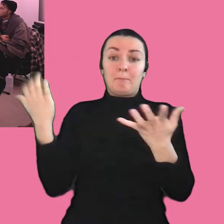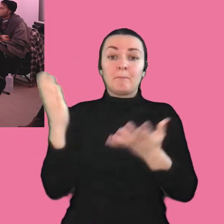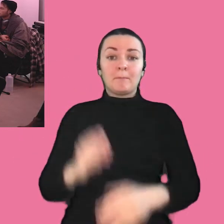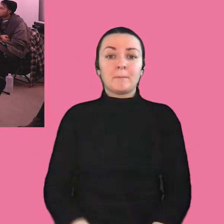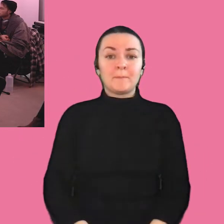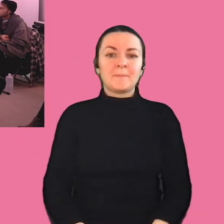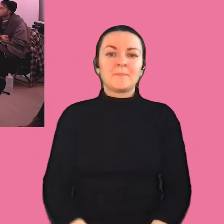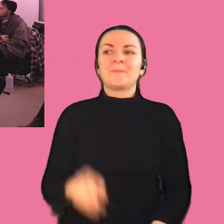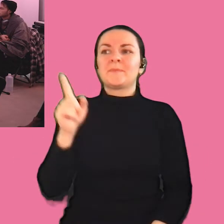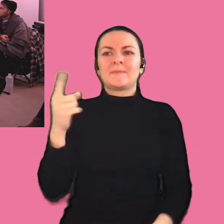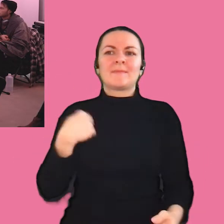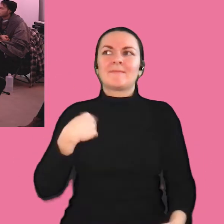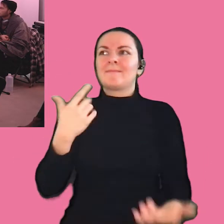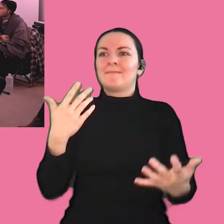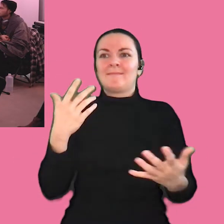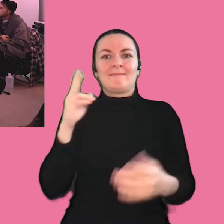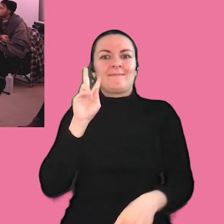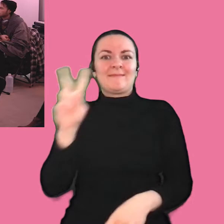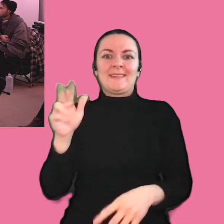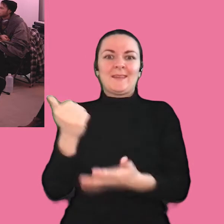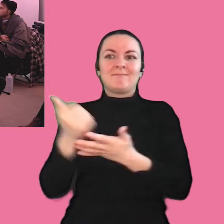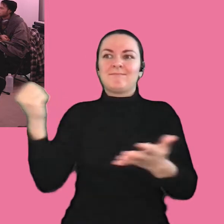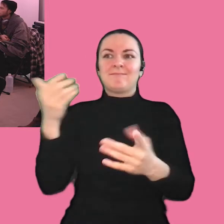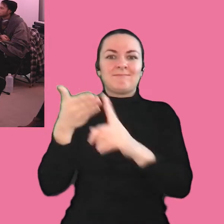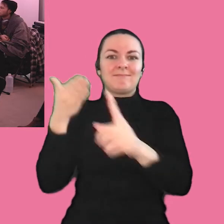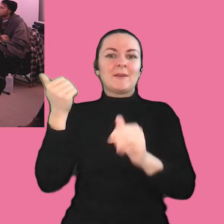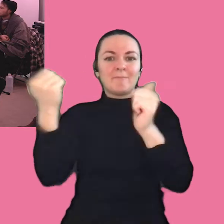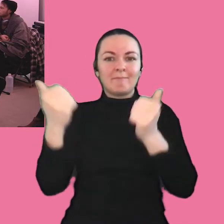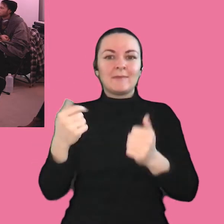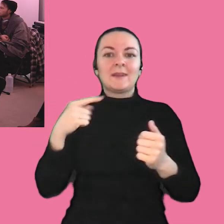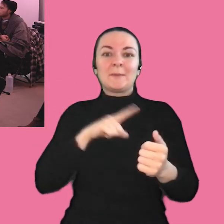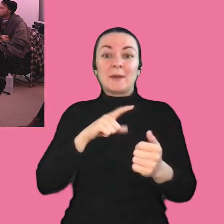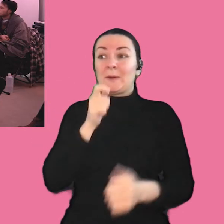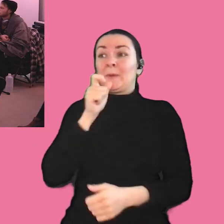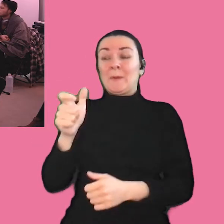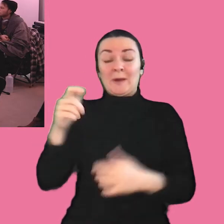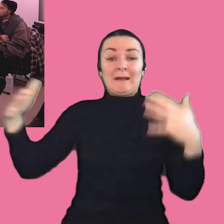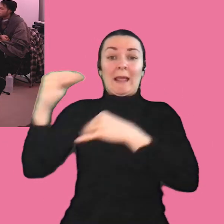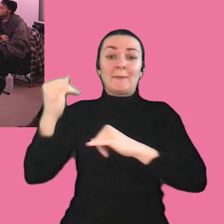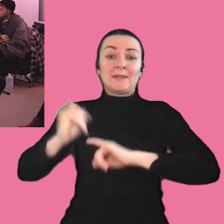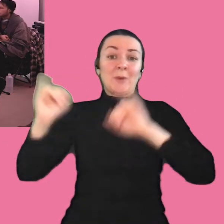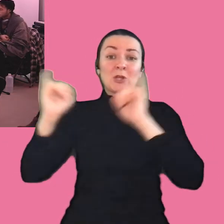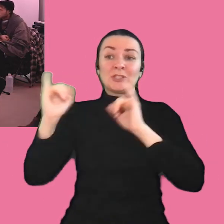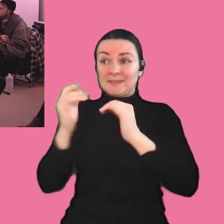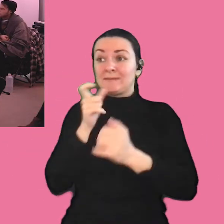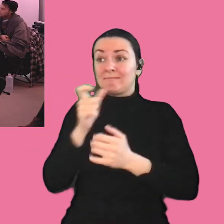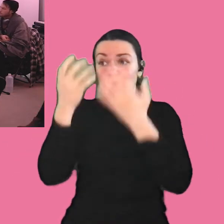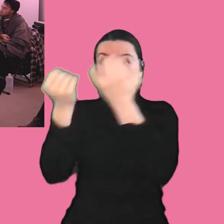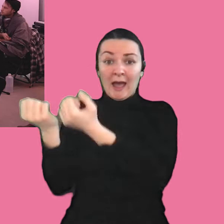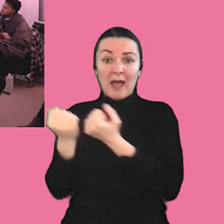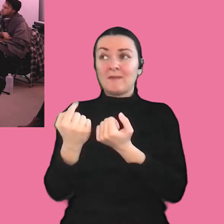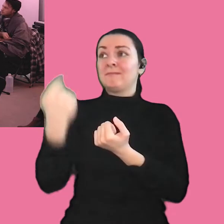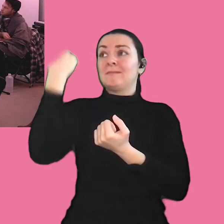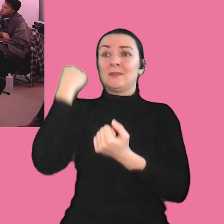small radius that I was trying to sort of do and live in 2016, you know, that is the answer to the